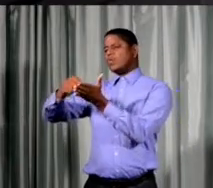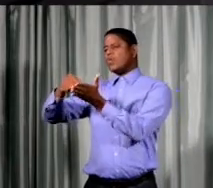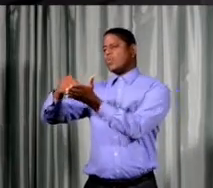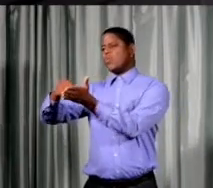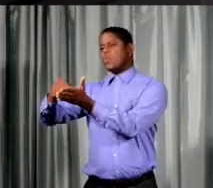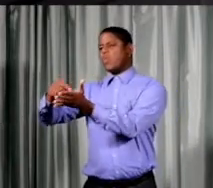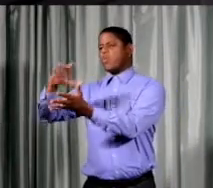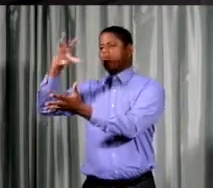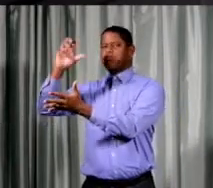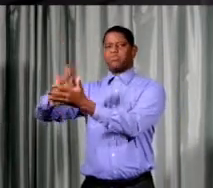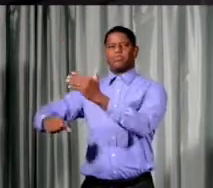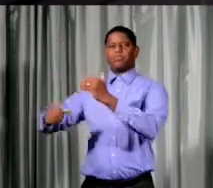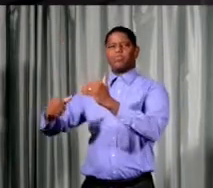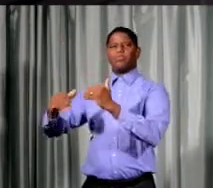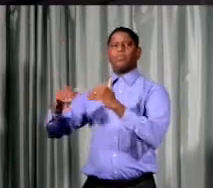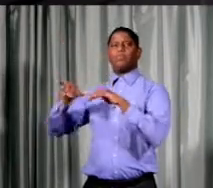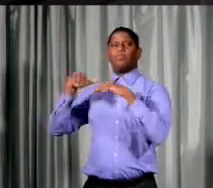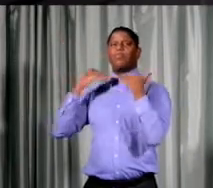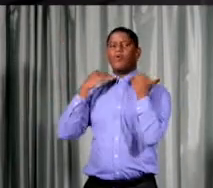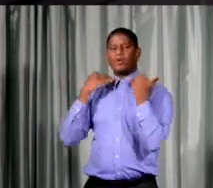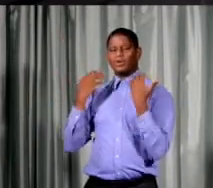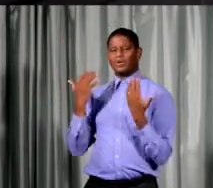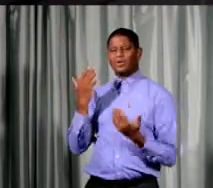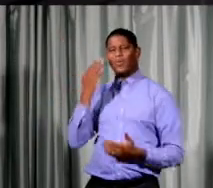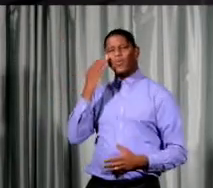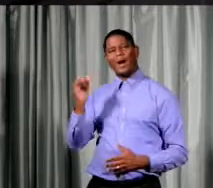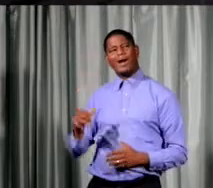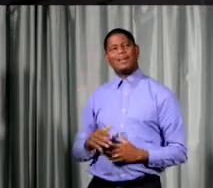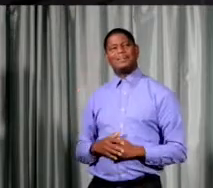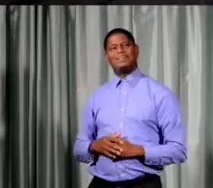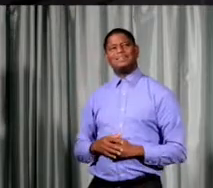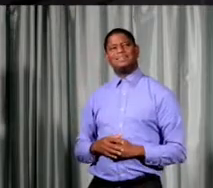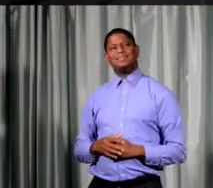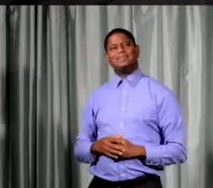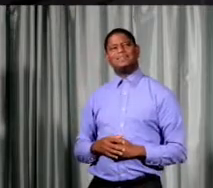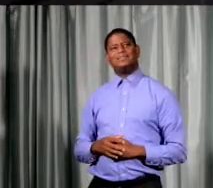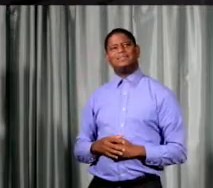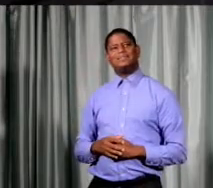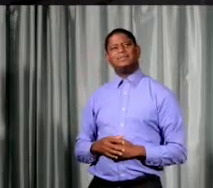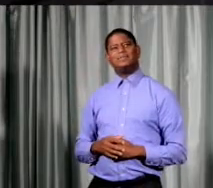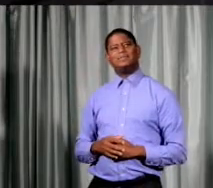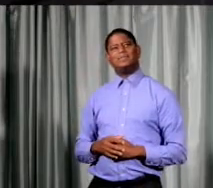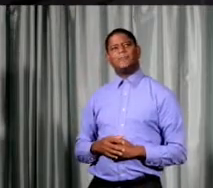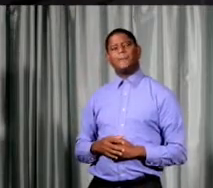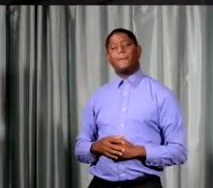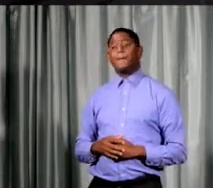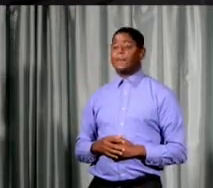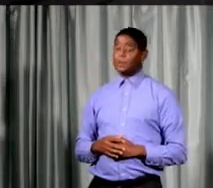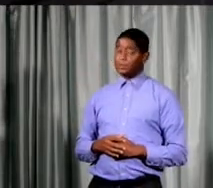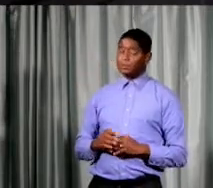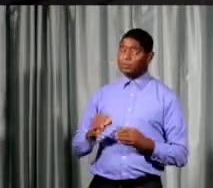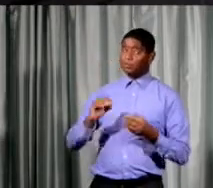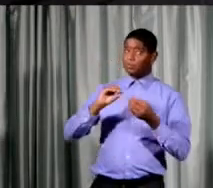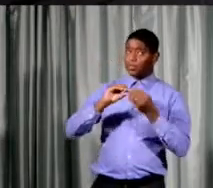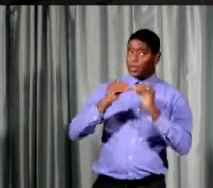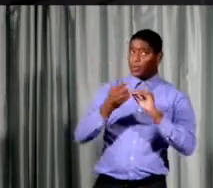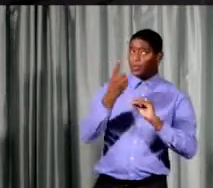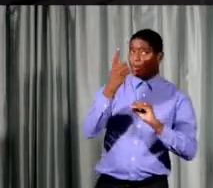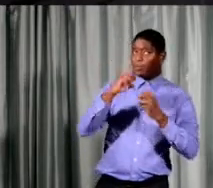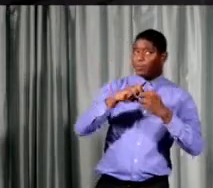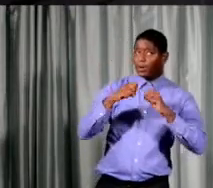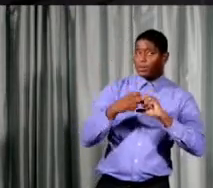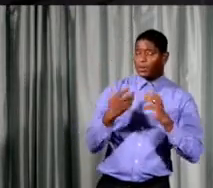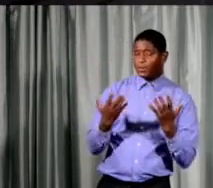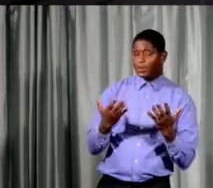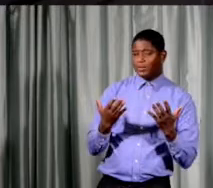or put it on YouTube, athletes who gone broke, and listen to their stories. You learn from people. The number